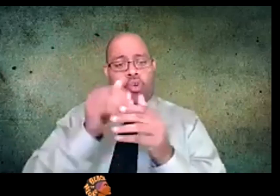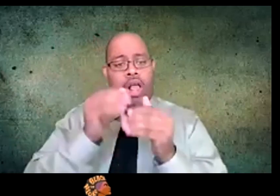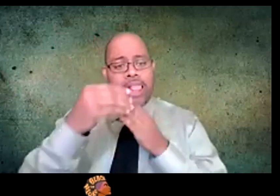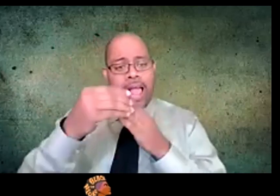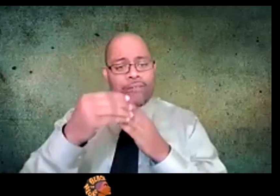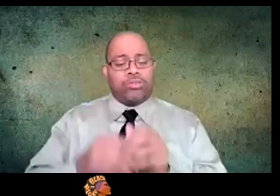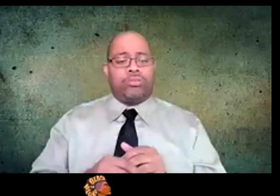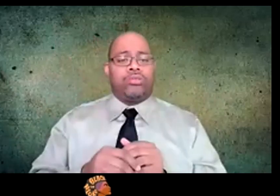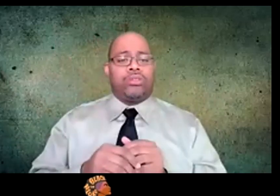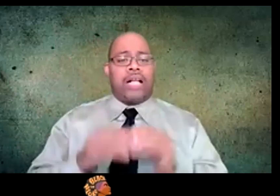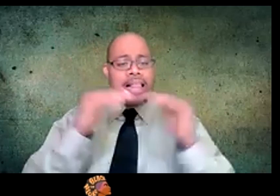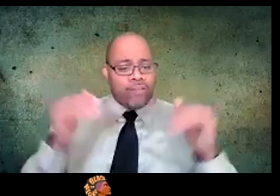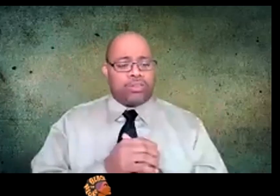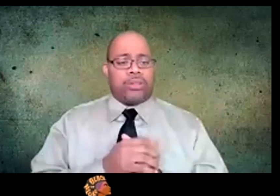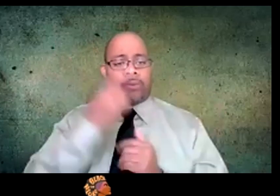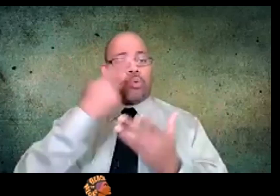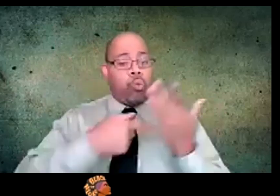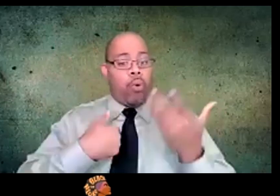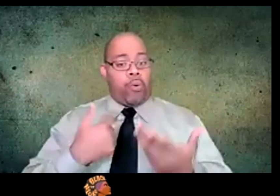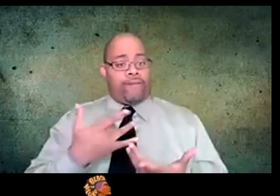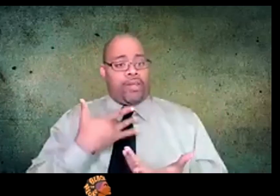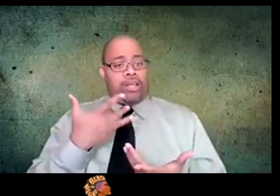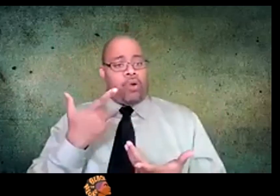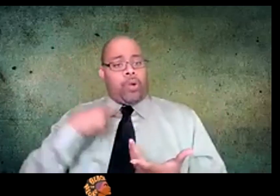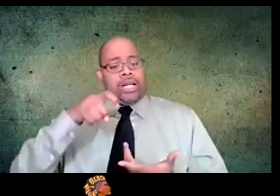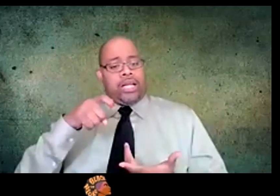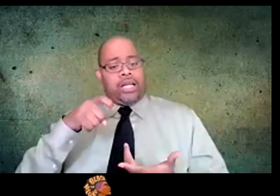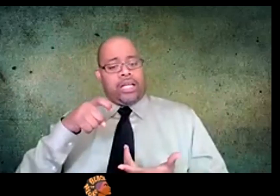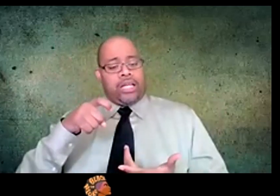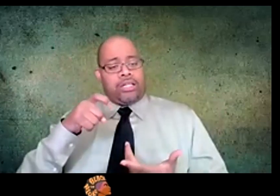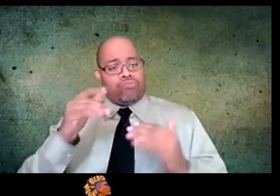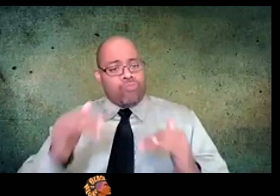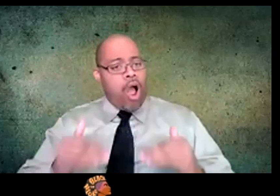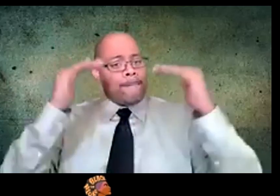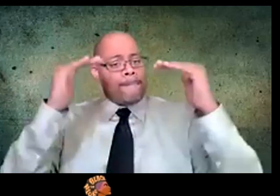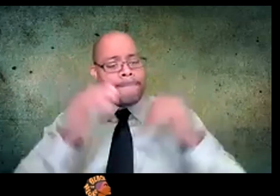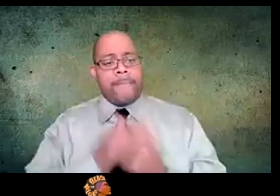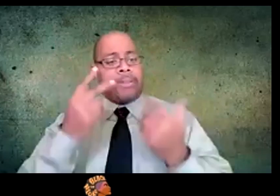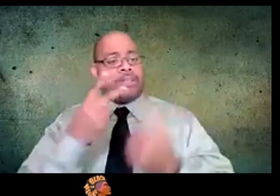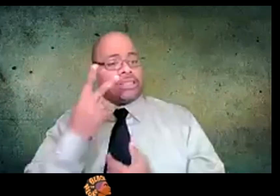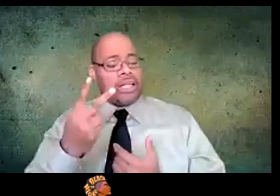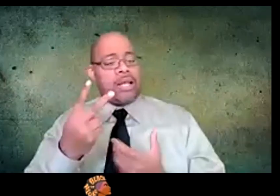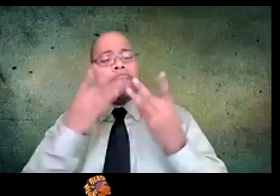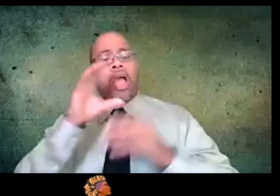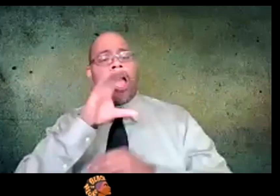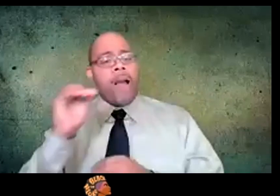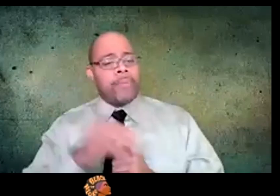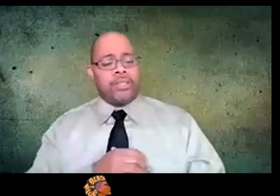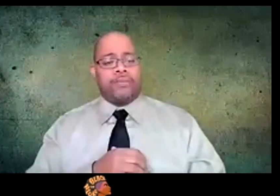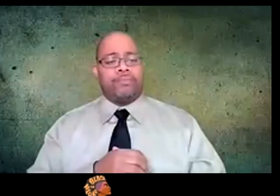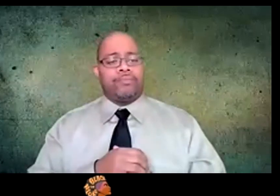leadership positions, because what we feel like we need to raise the bar. You may see in a lot of companies